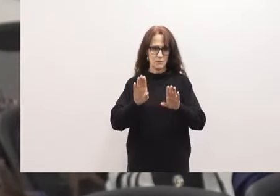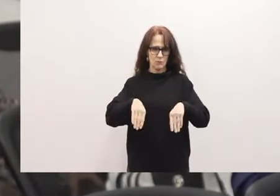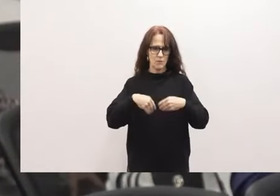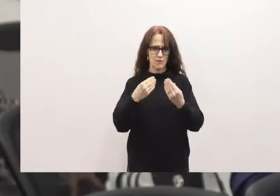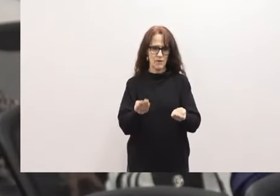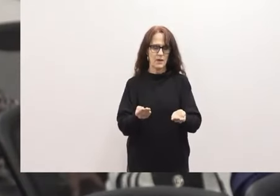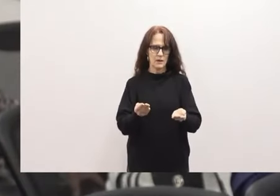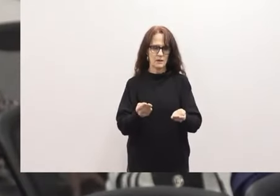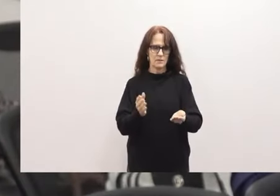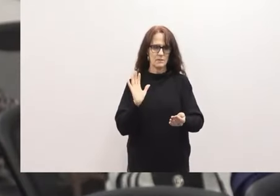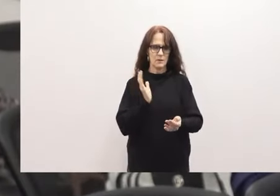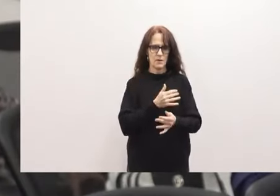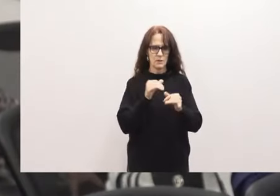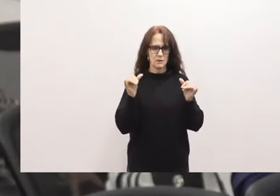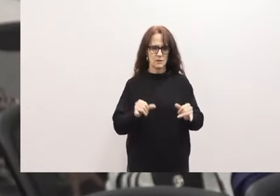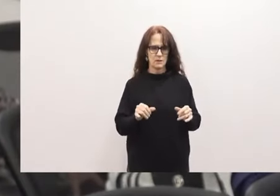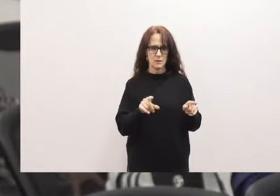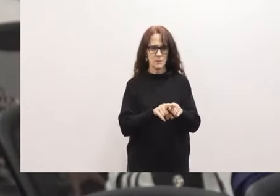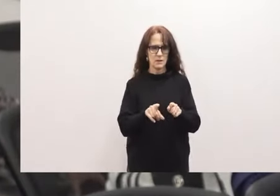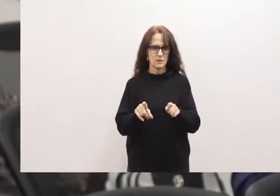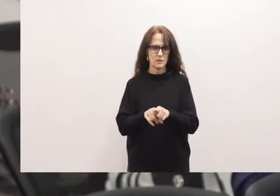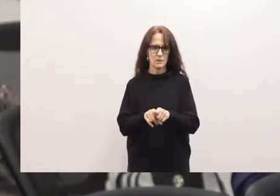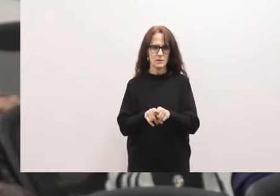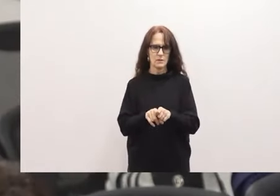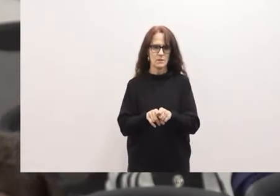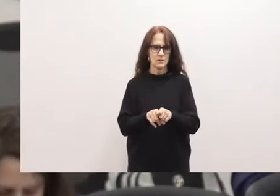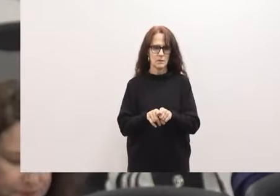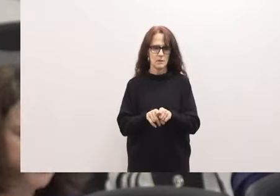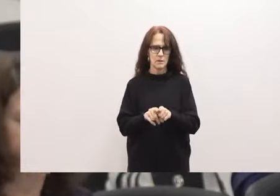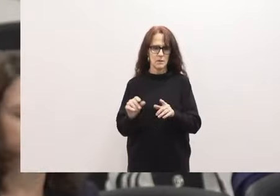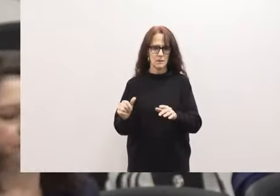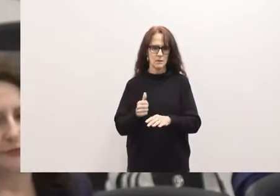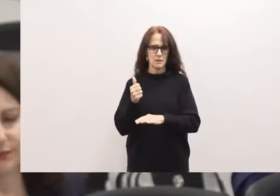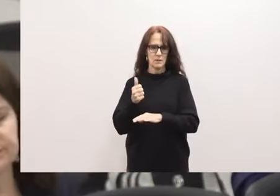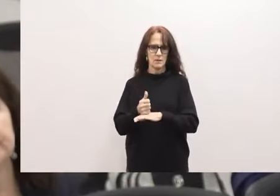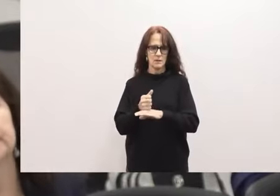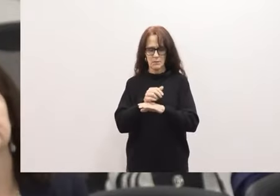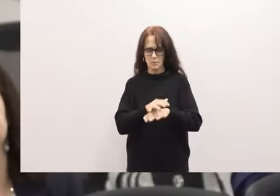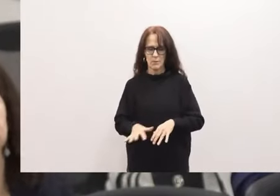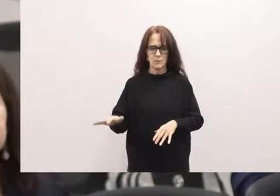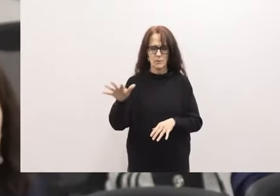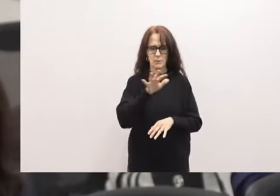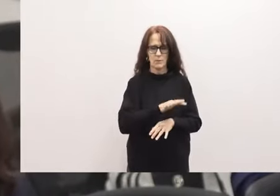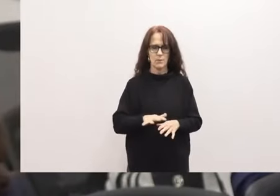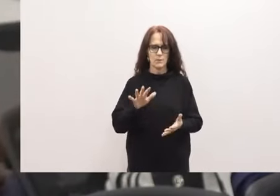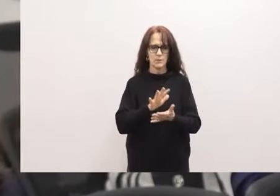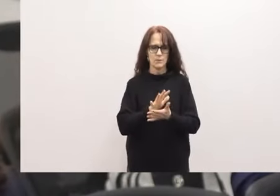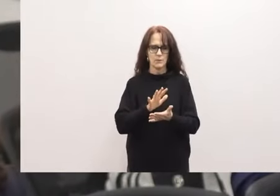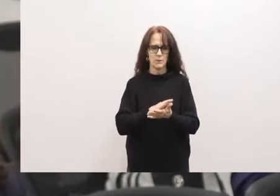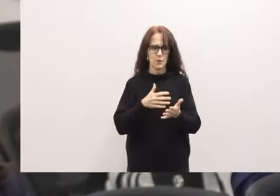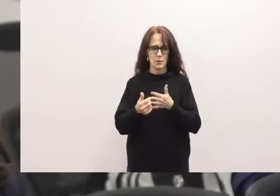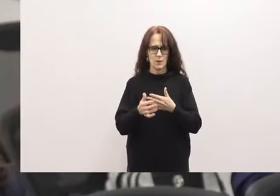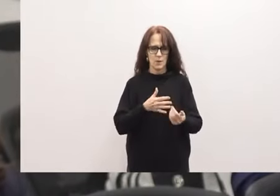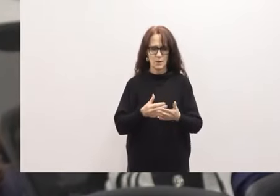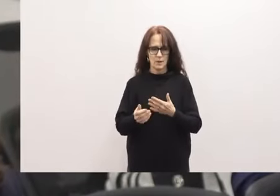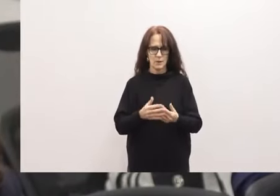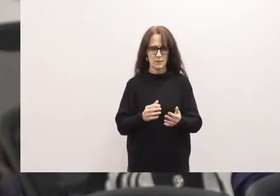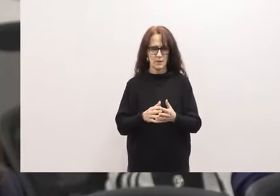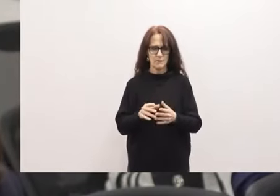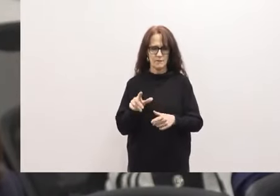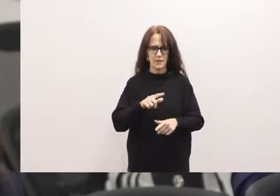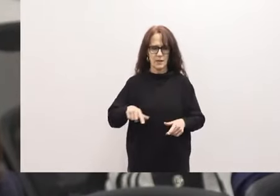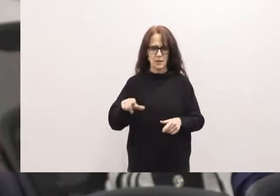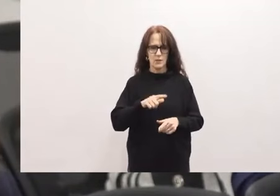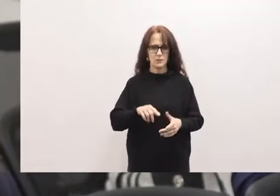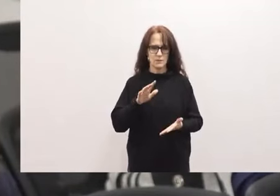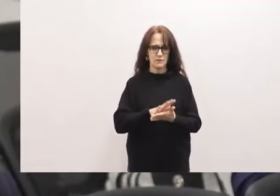provided in our system, as well as the implementation of it across all our schools, regardless of the location